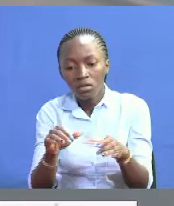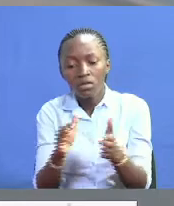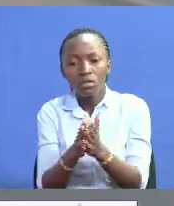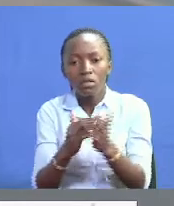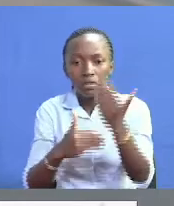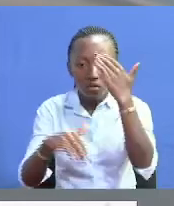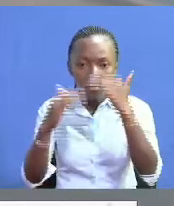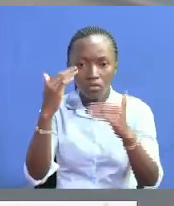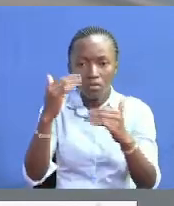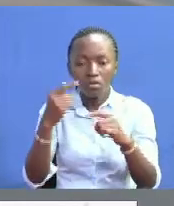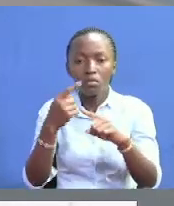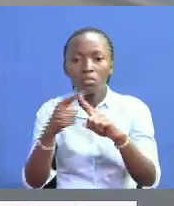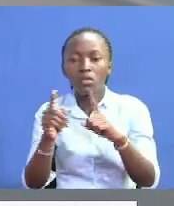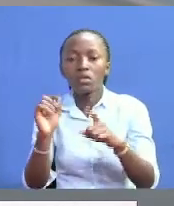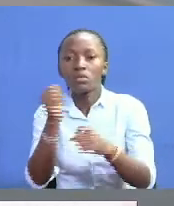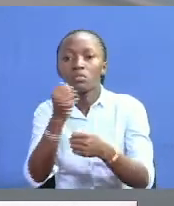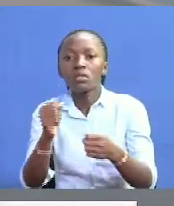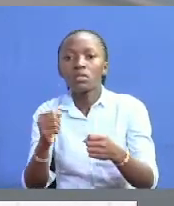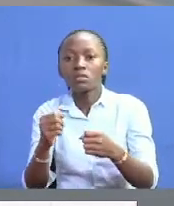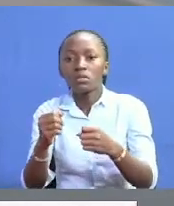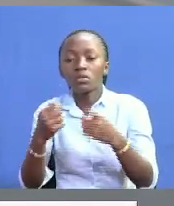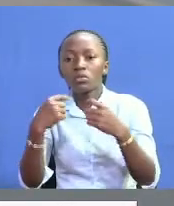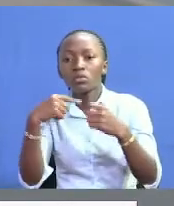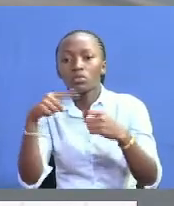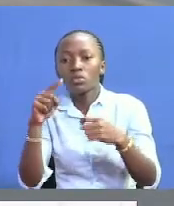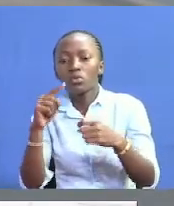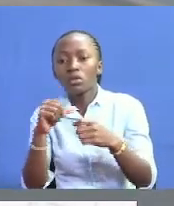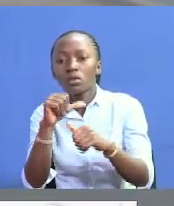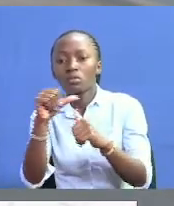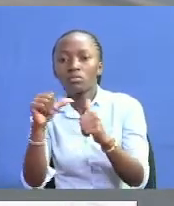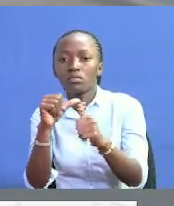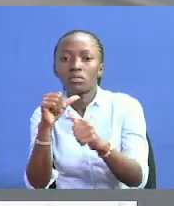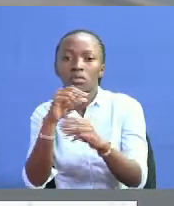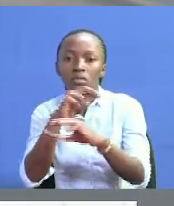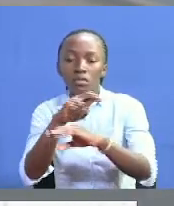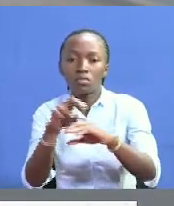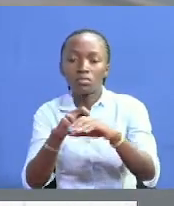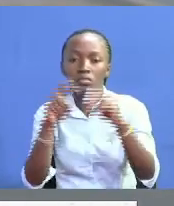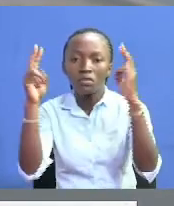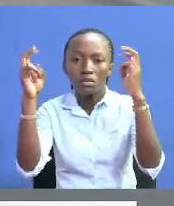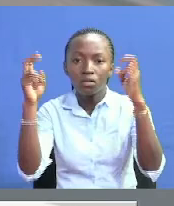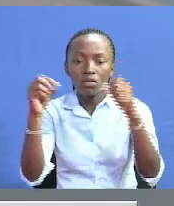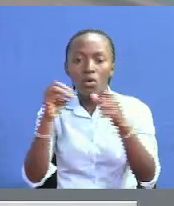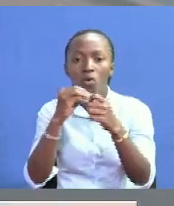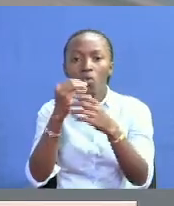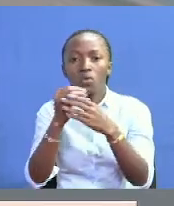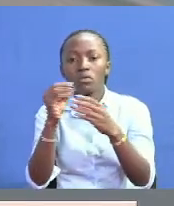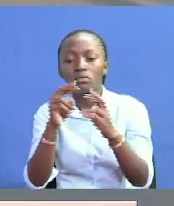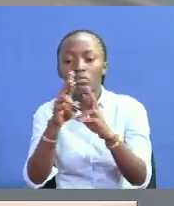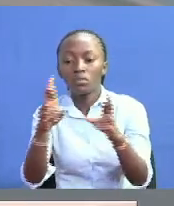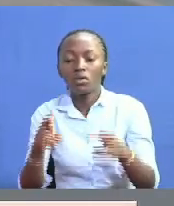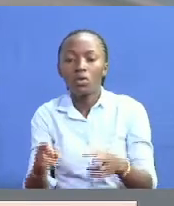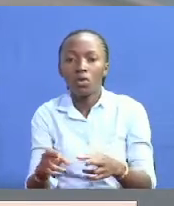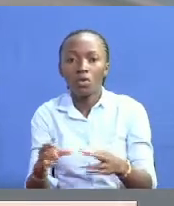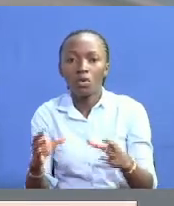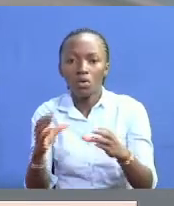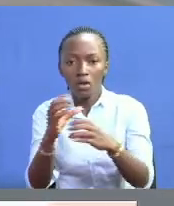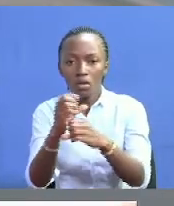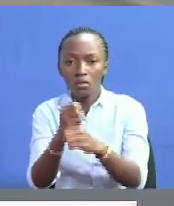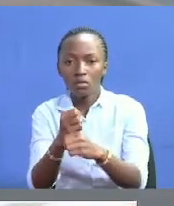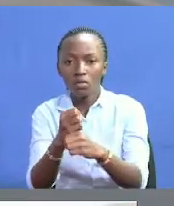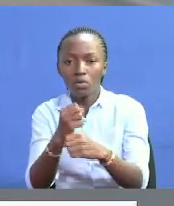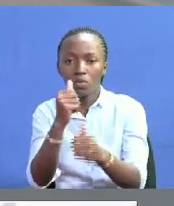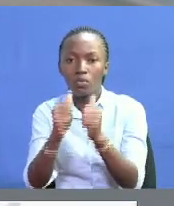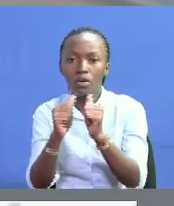a proper manner and also address the national issues. But if we can strengthen these regional organizations, which now will be